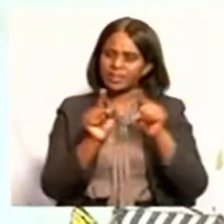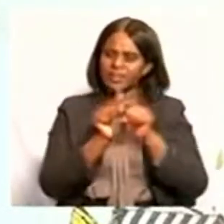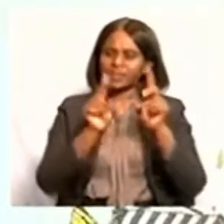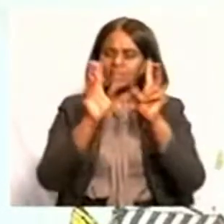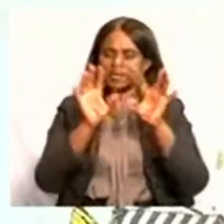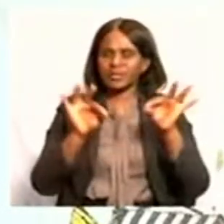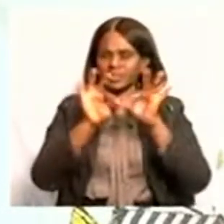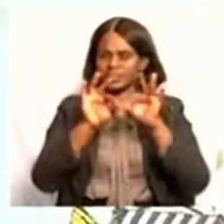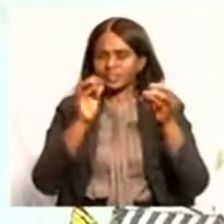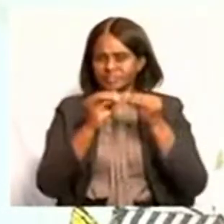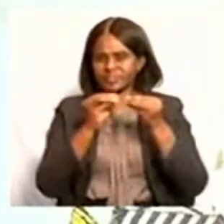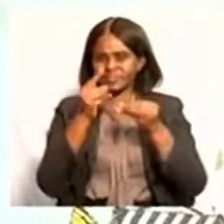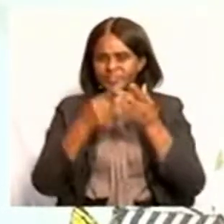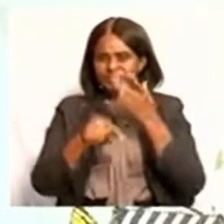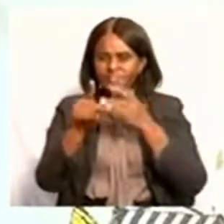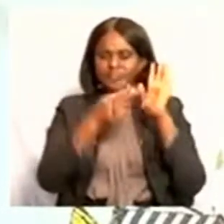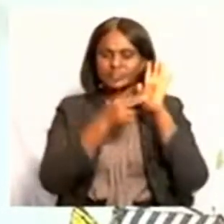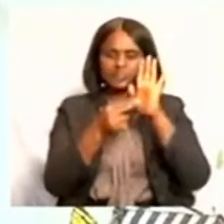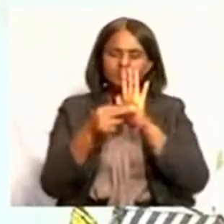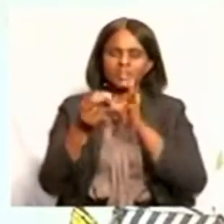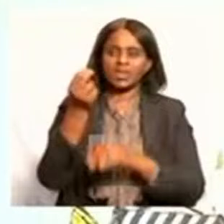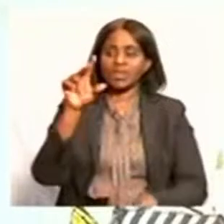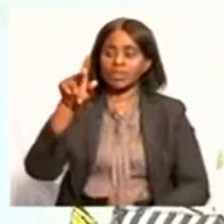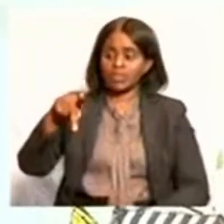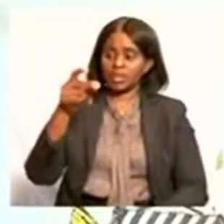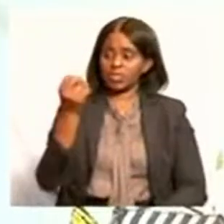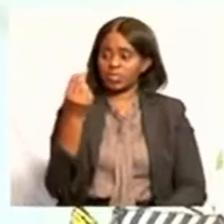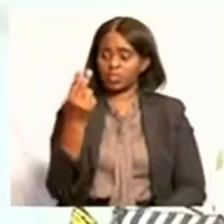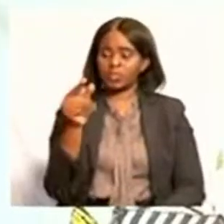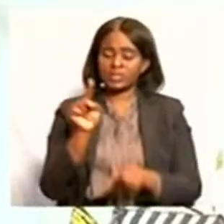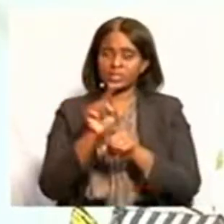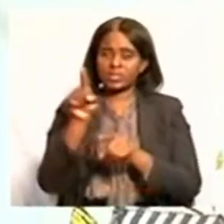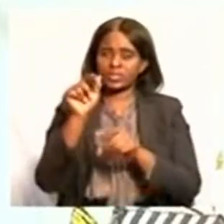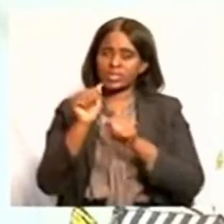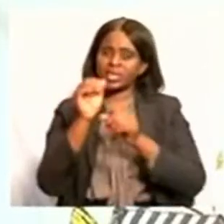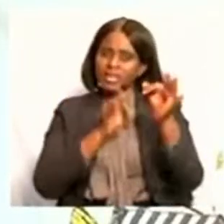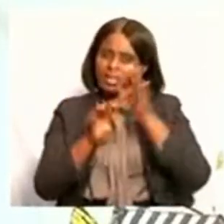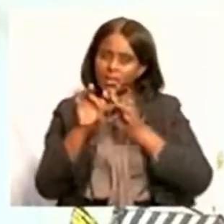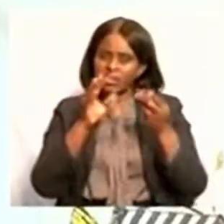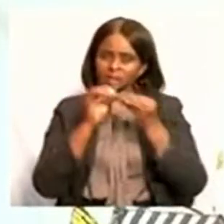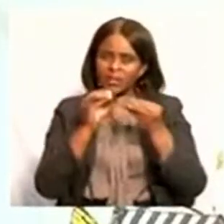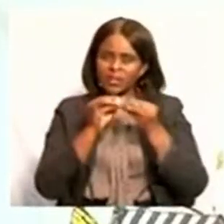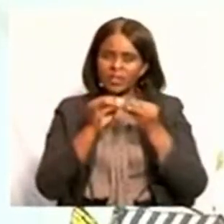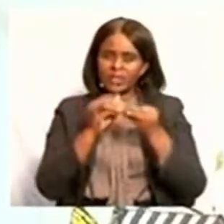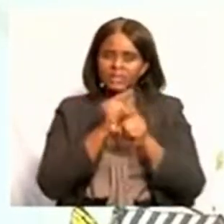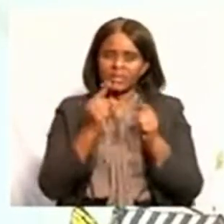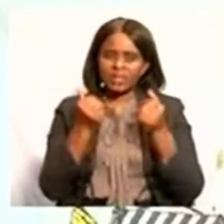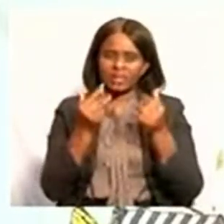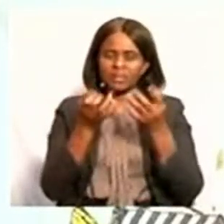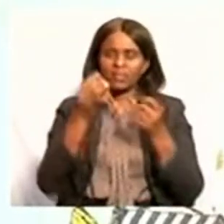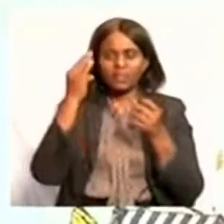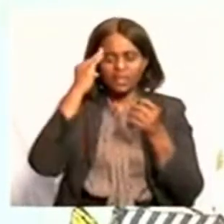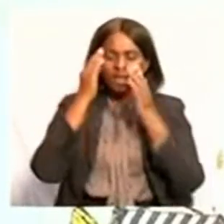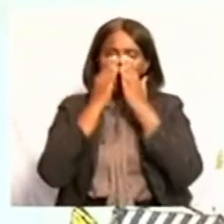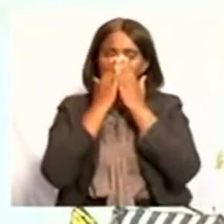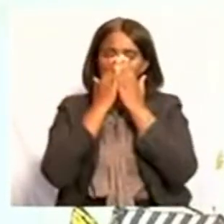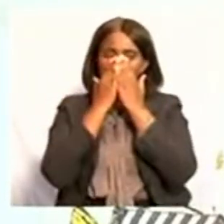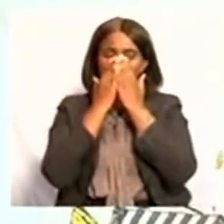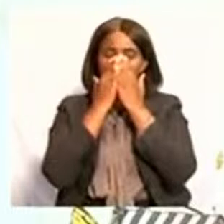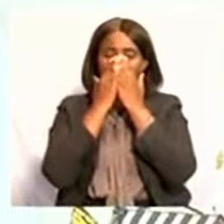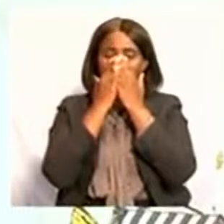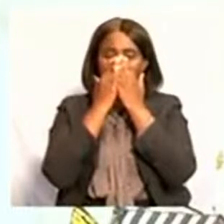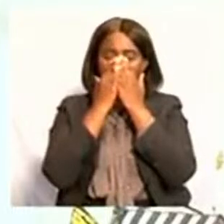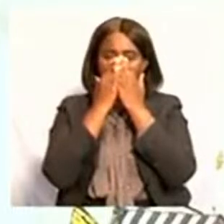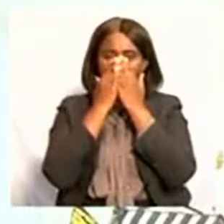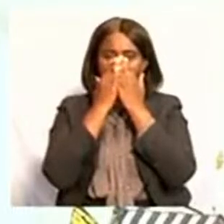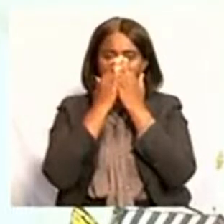significance, what that symbolizes, the P12. Maybe you will also walk us through that. So we just want to find out what the